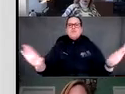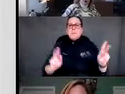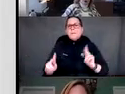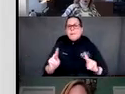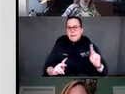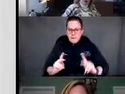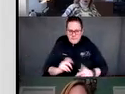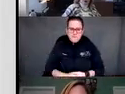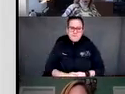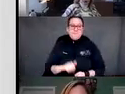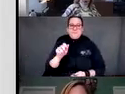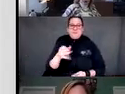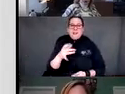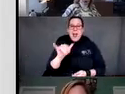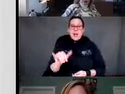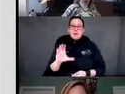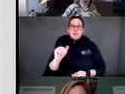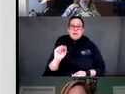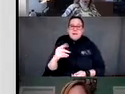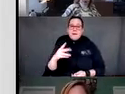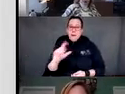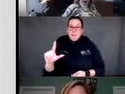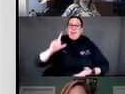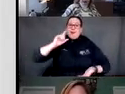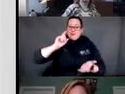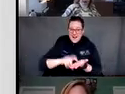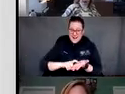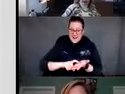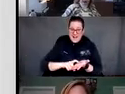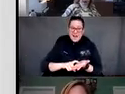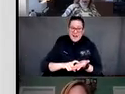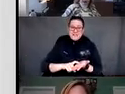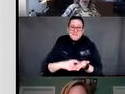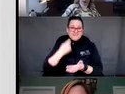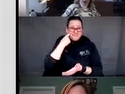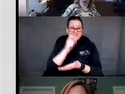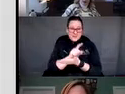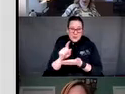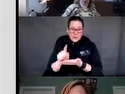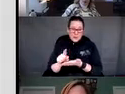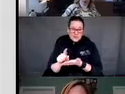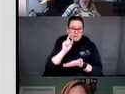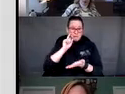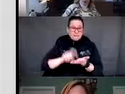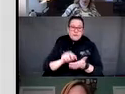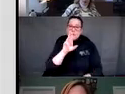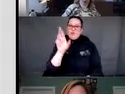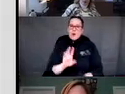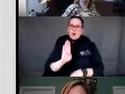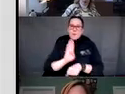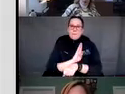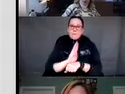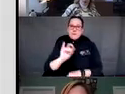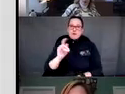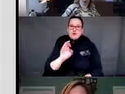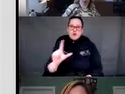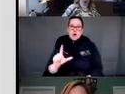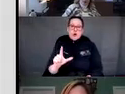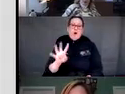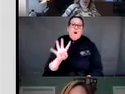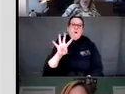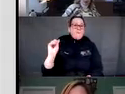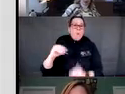individuals. Ashley Campbell was recognized this past week as a Rochester Business Journal 40 Under